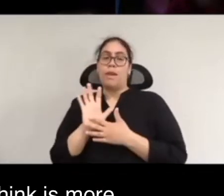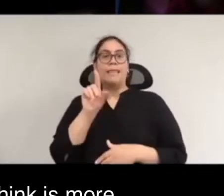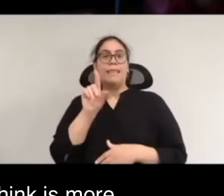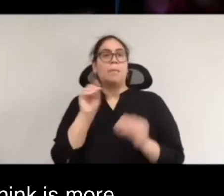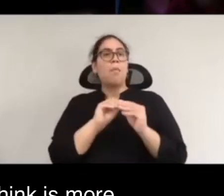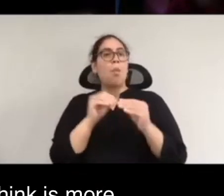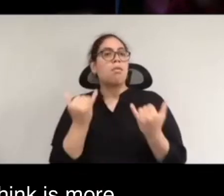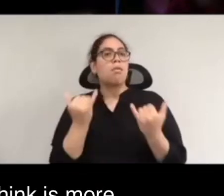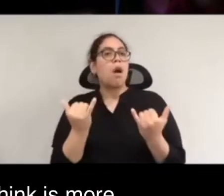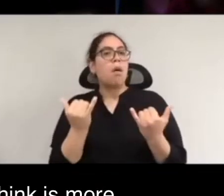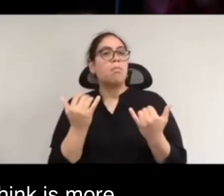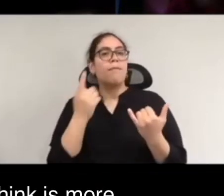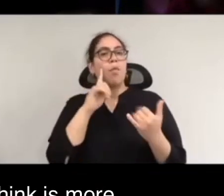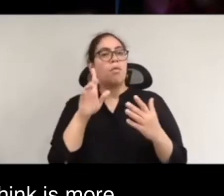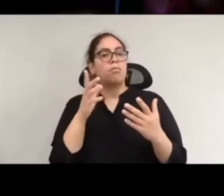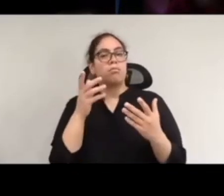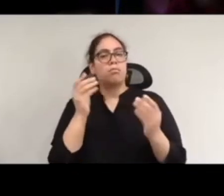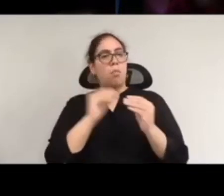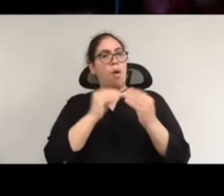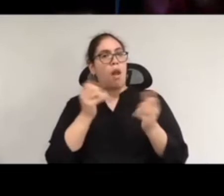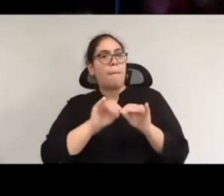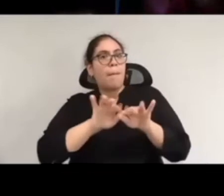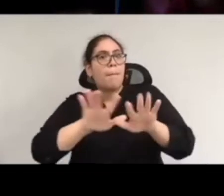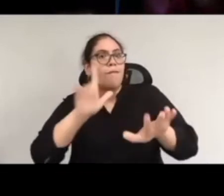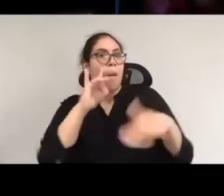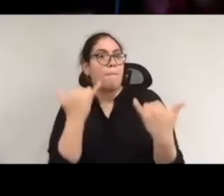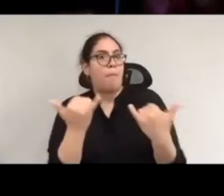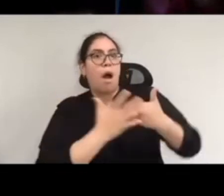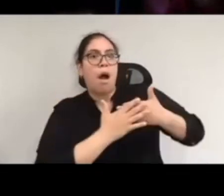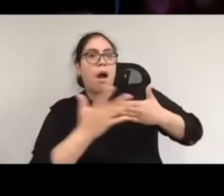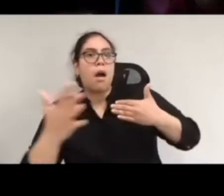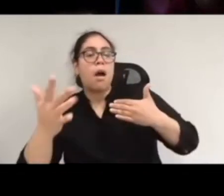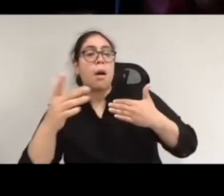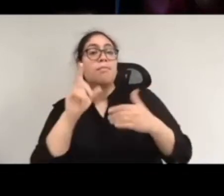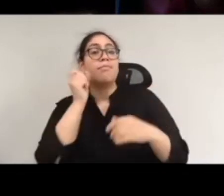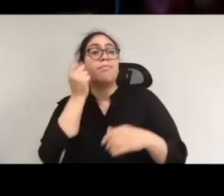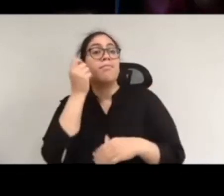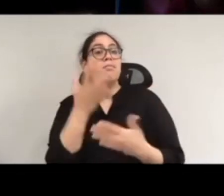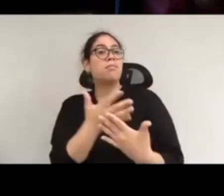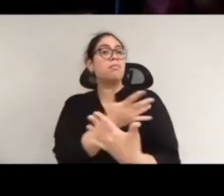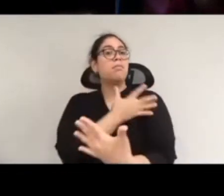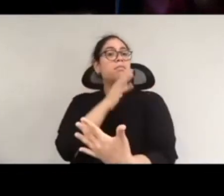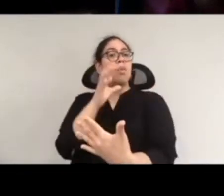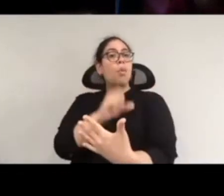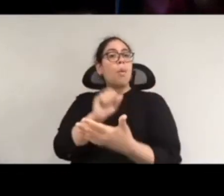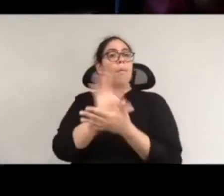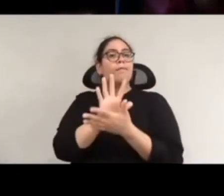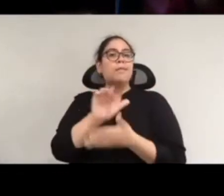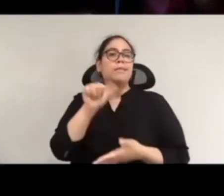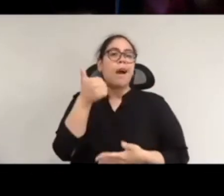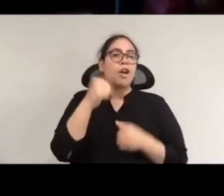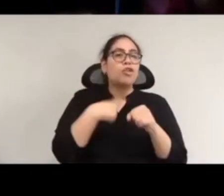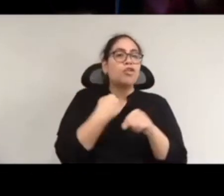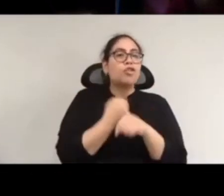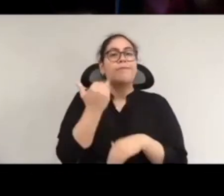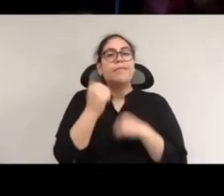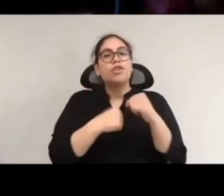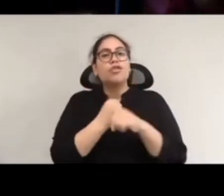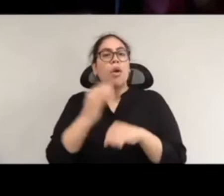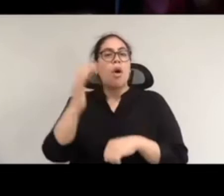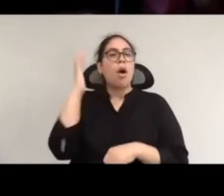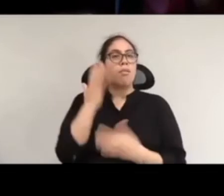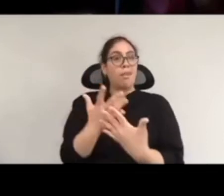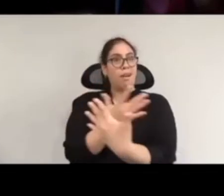common in modern filmmaking, but I think back catalog of, even films from 10 or 15 years ago, I think they're